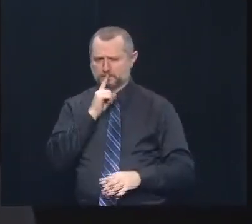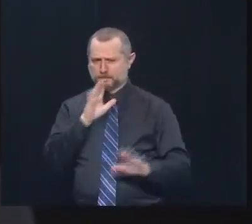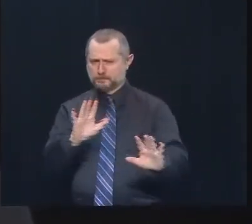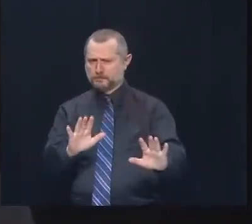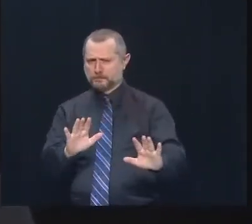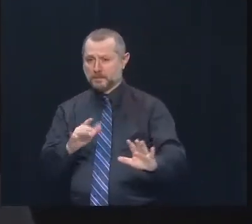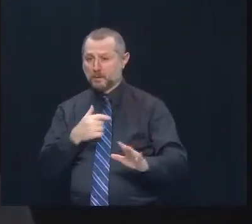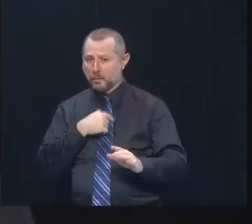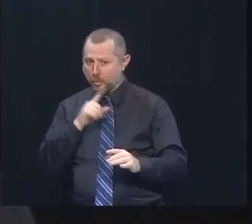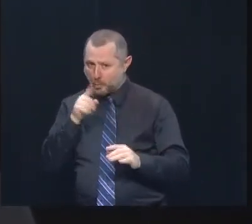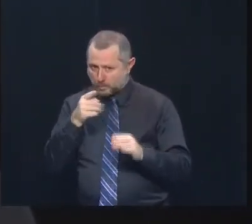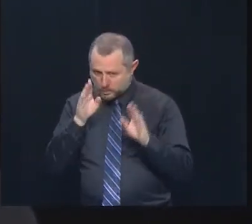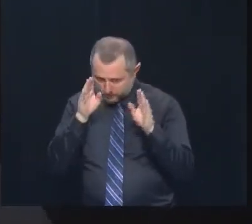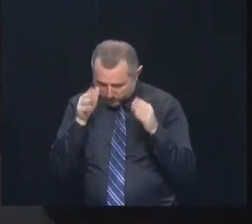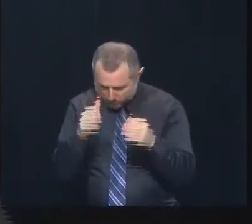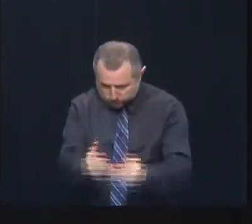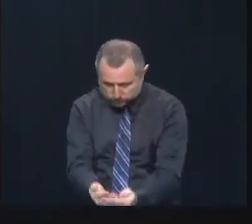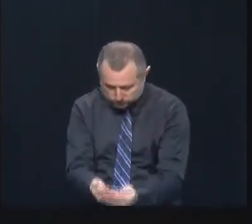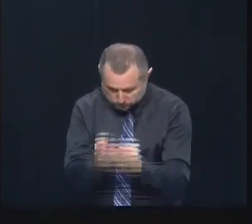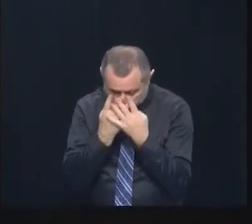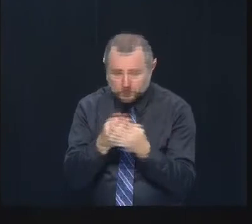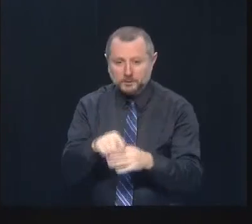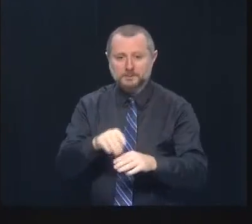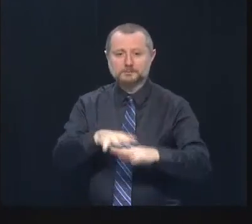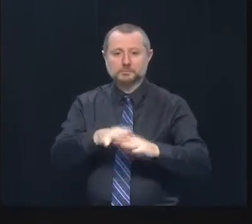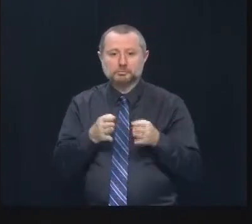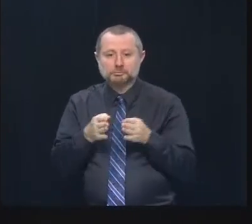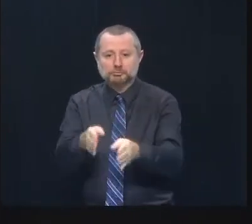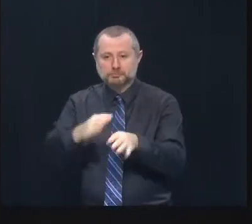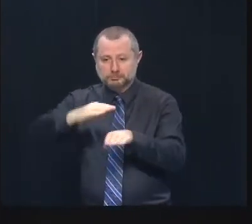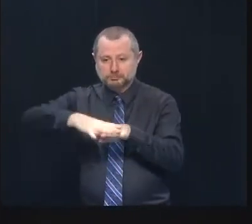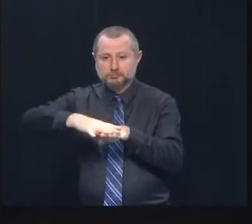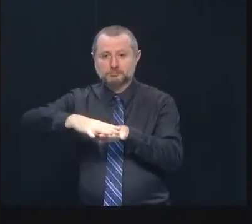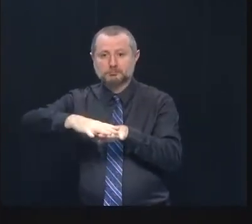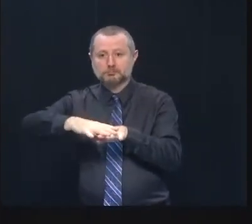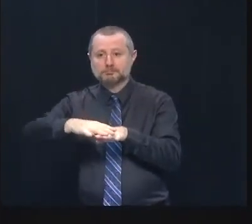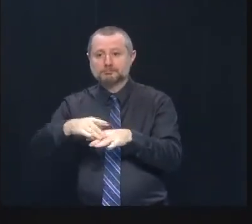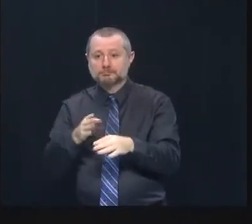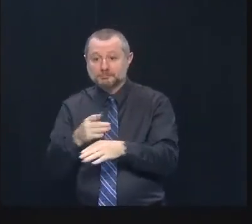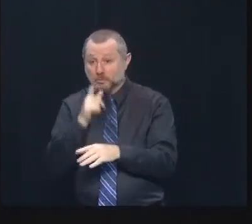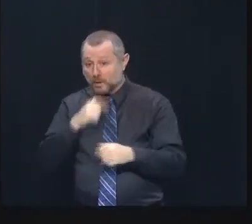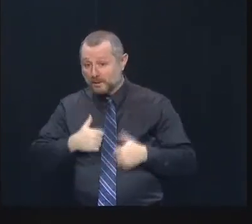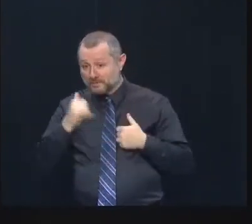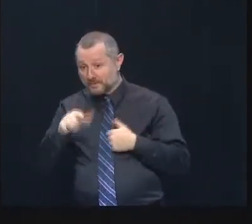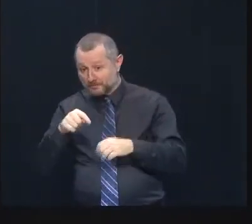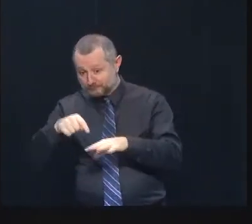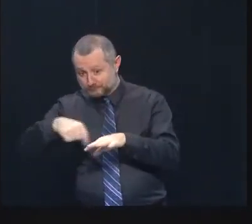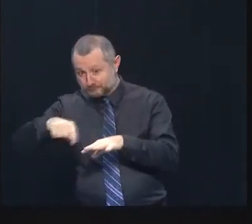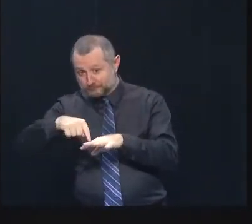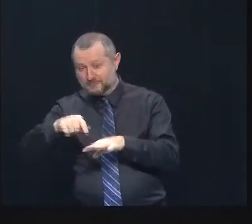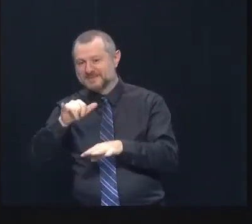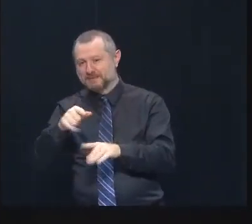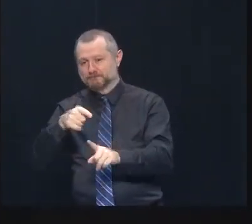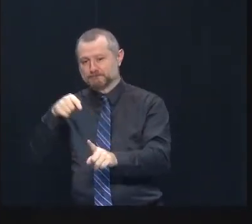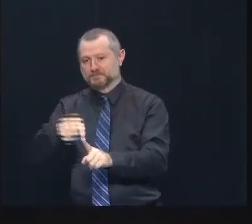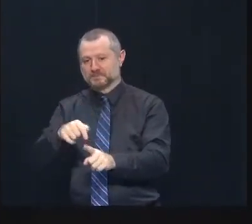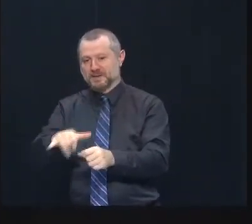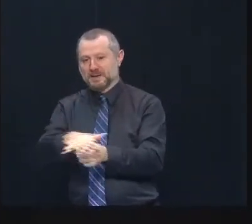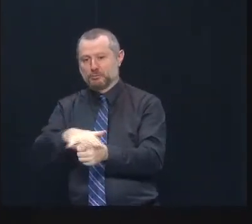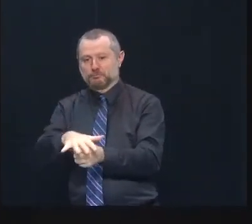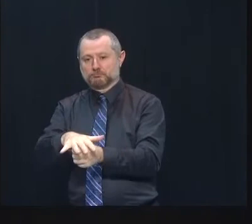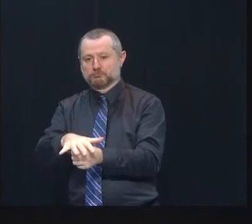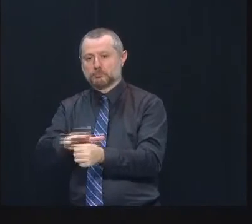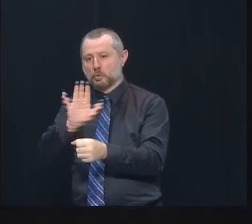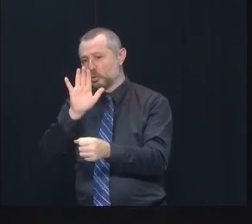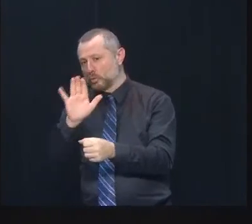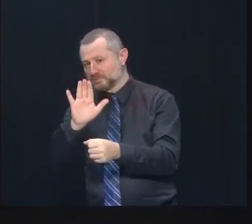Street, you have a problem. I live on 152 Main Street. Yeah, I know. It's your house is